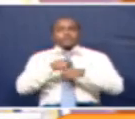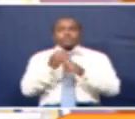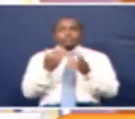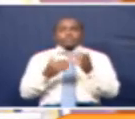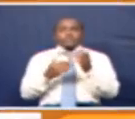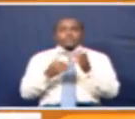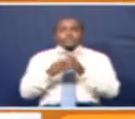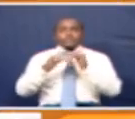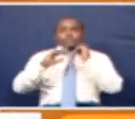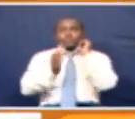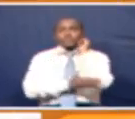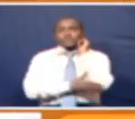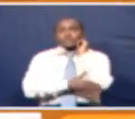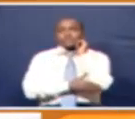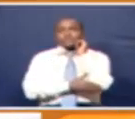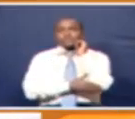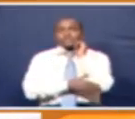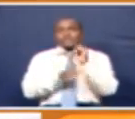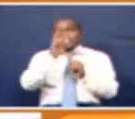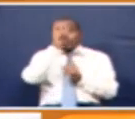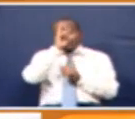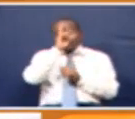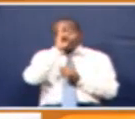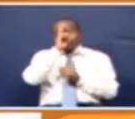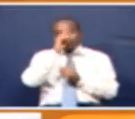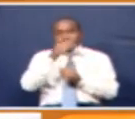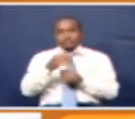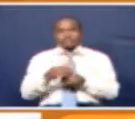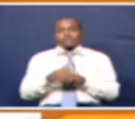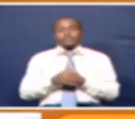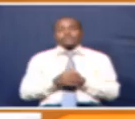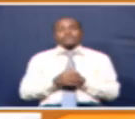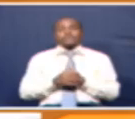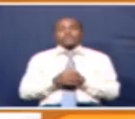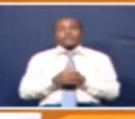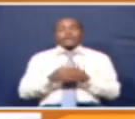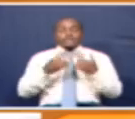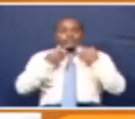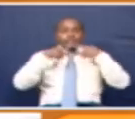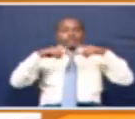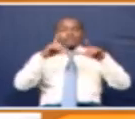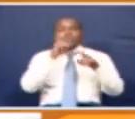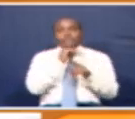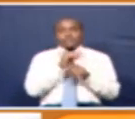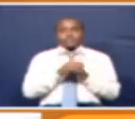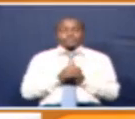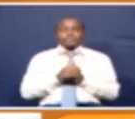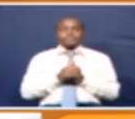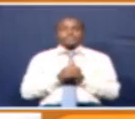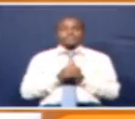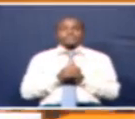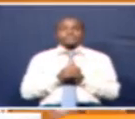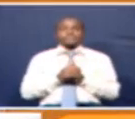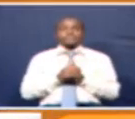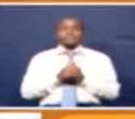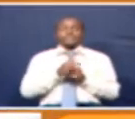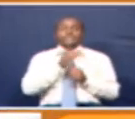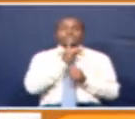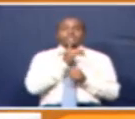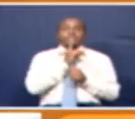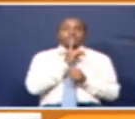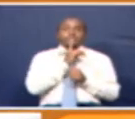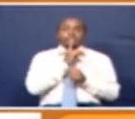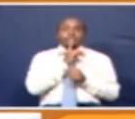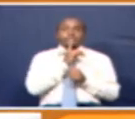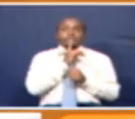police has expressed itself, the police force, or the police service, by saying